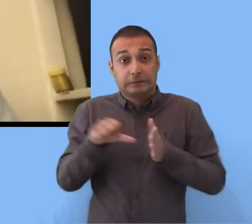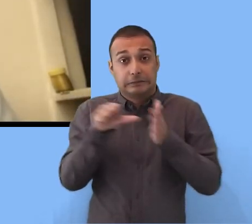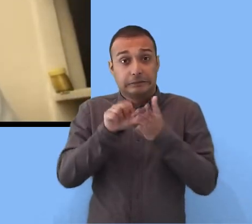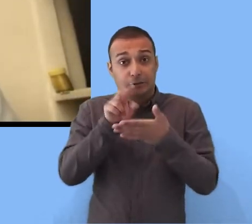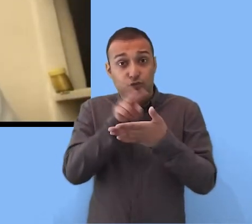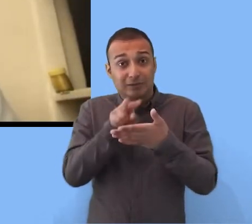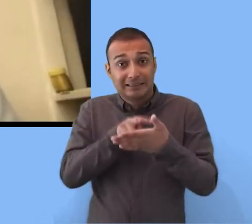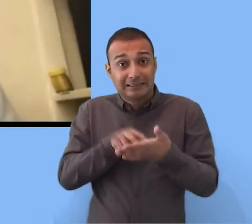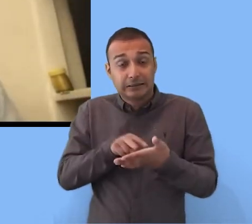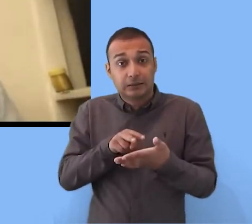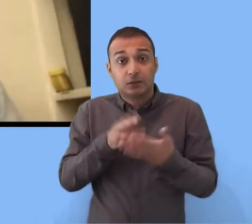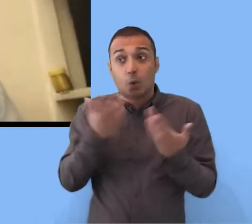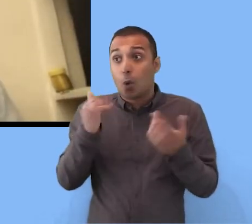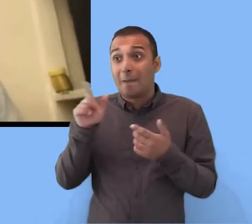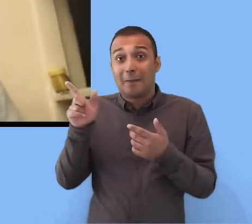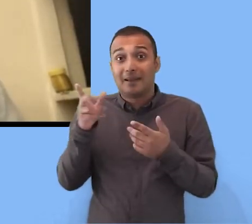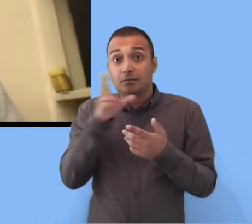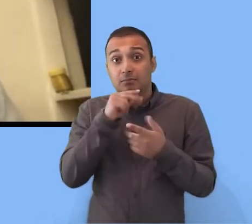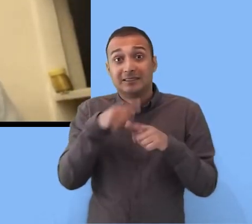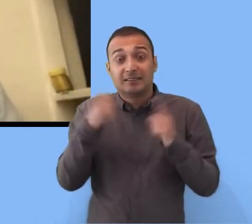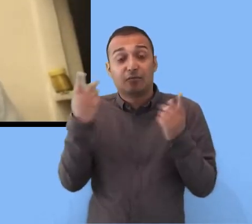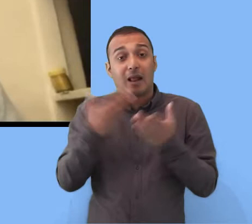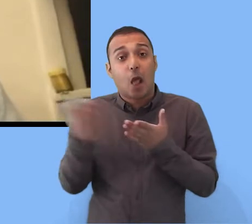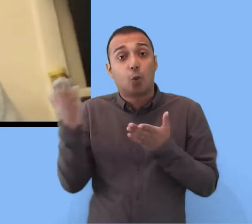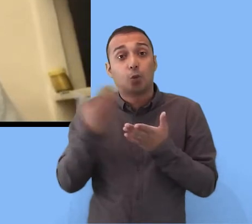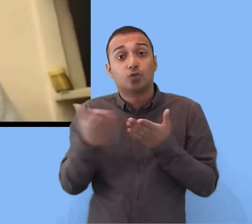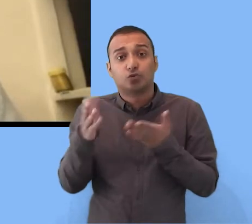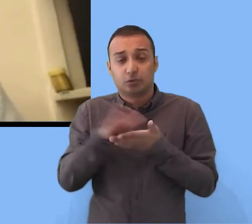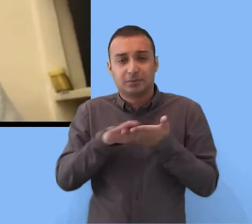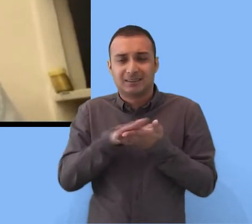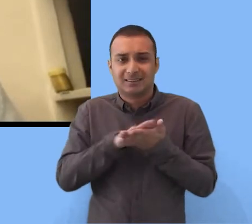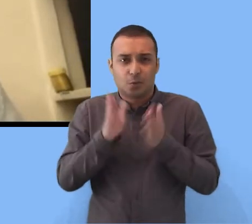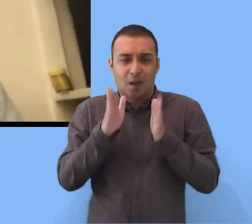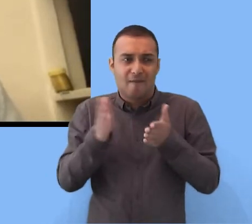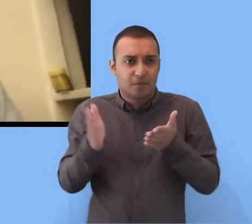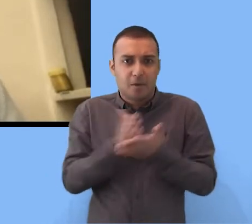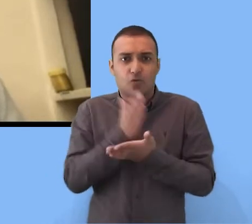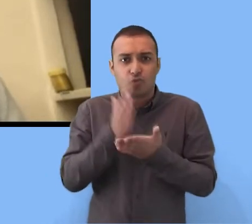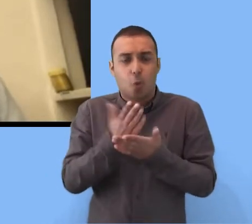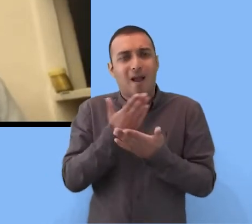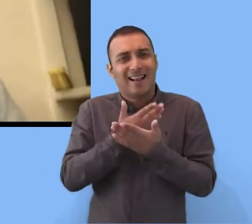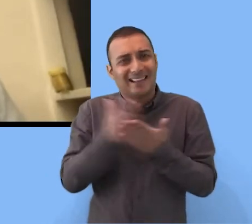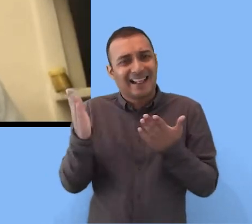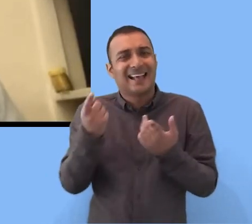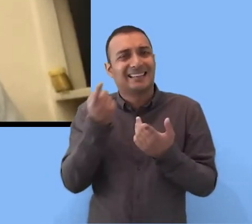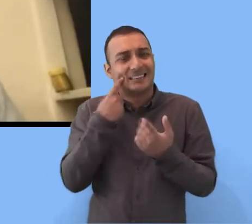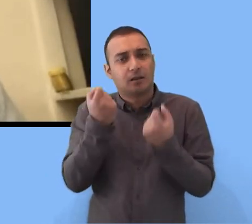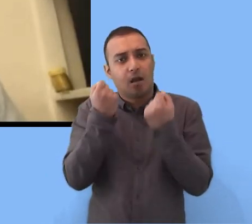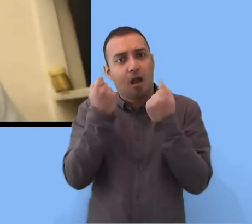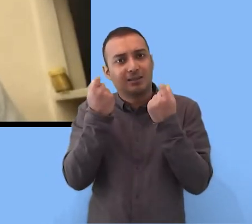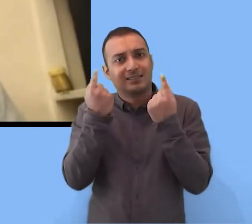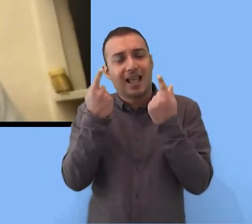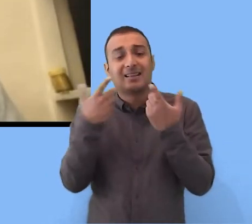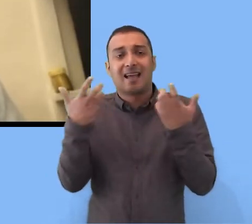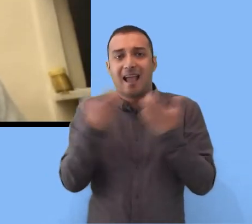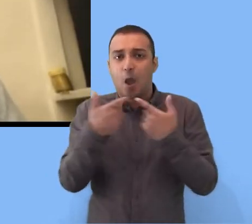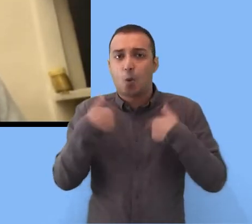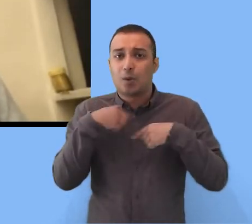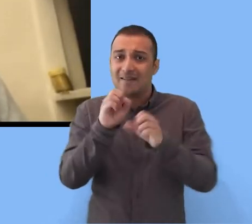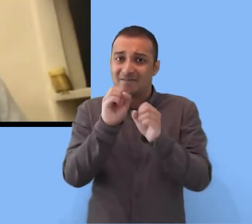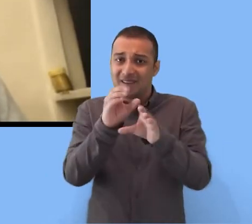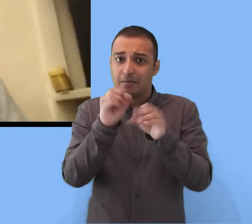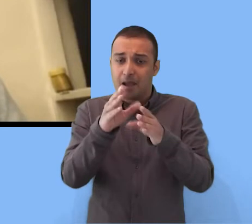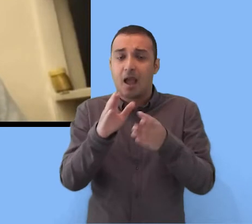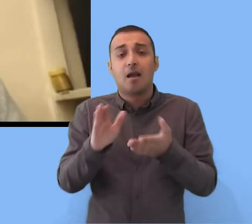need to, or speak your language. So it's important that we're able to give feedback in a way that is